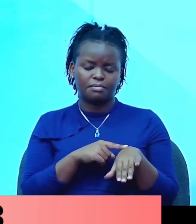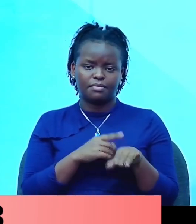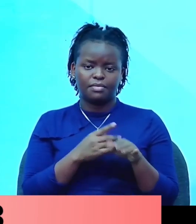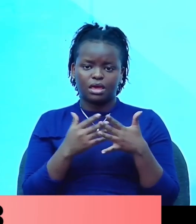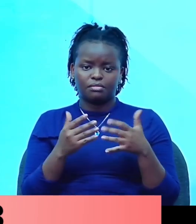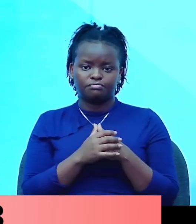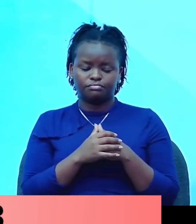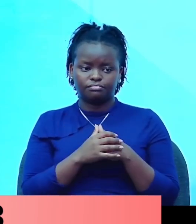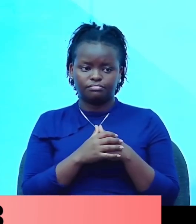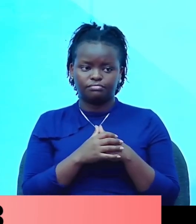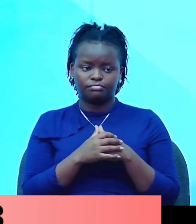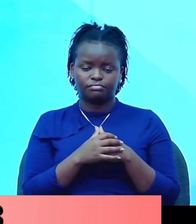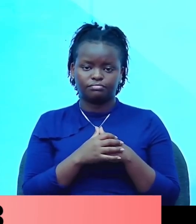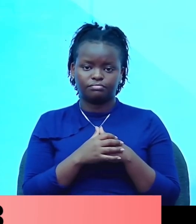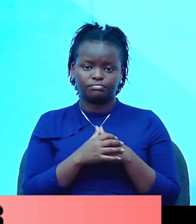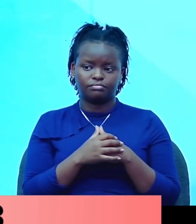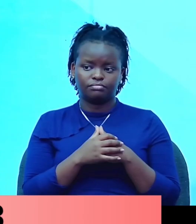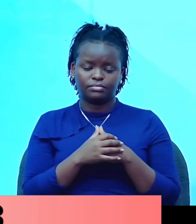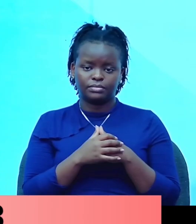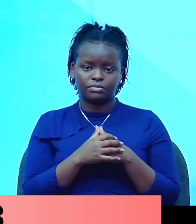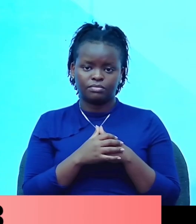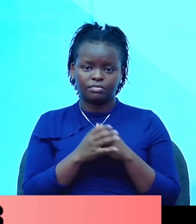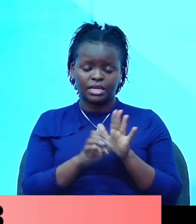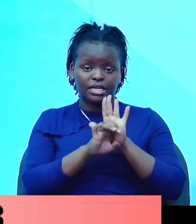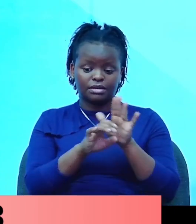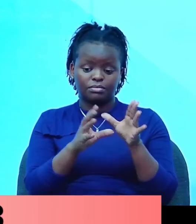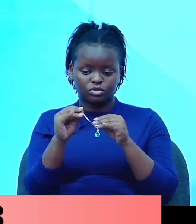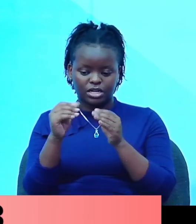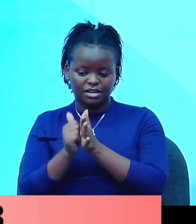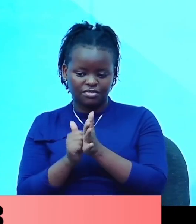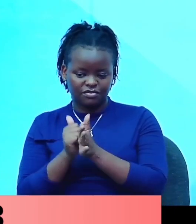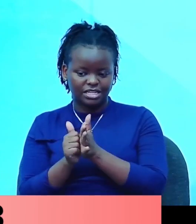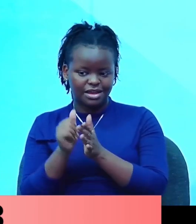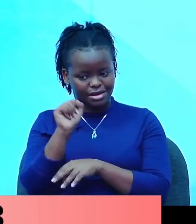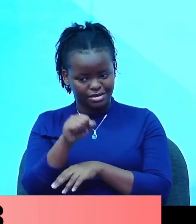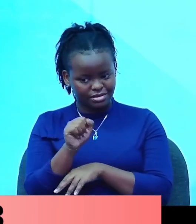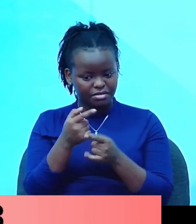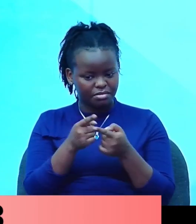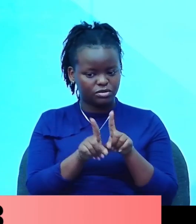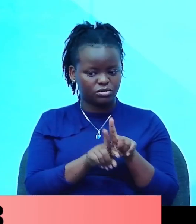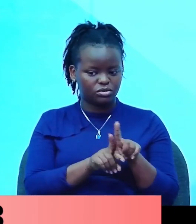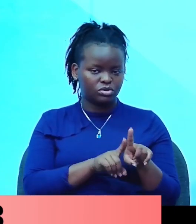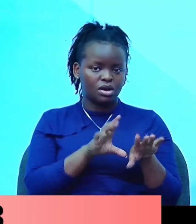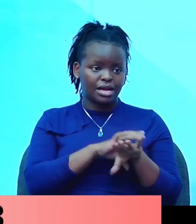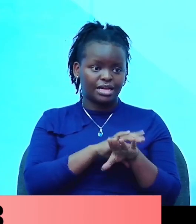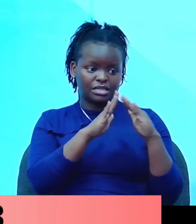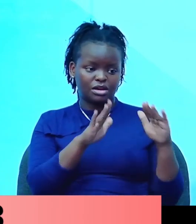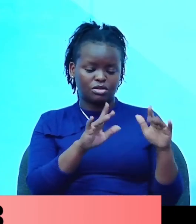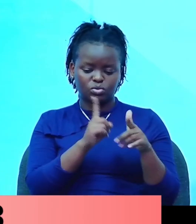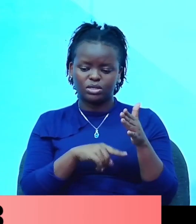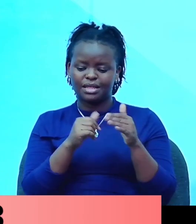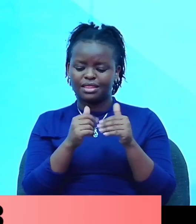they just the tunaenda, for example, Revvvisha, yes, but also getting that house. But what are the long-term impact